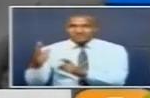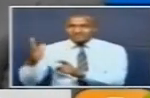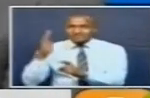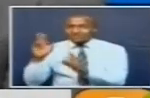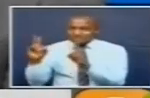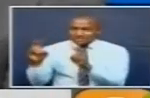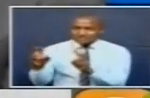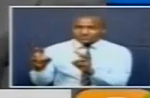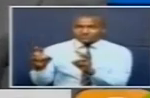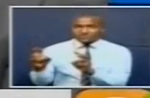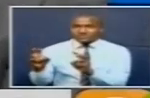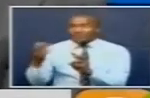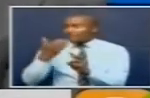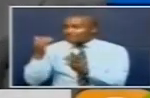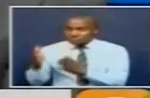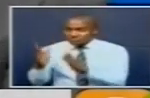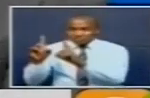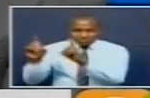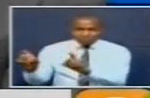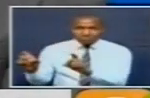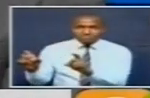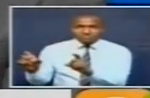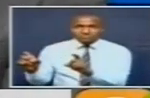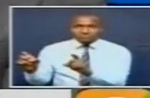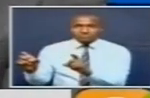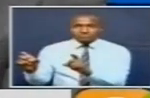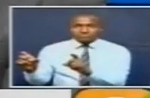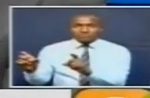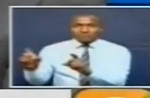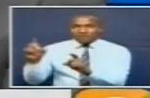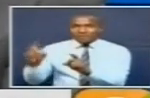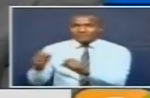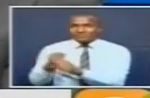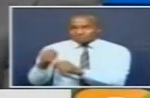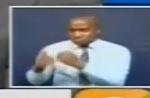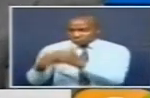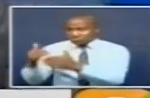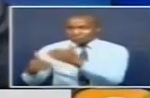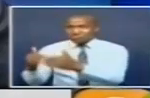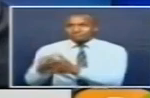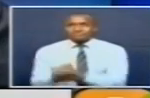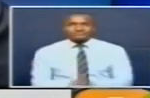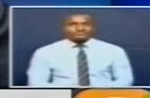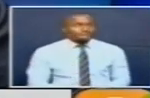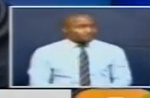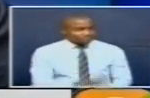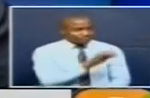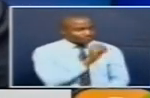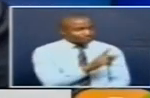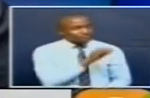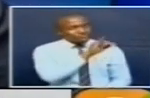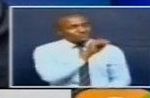issues. So the best way of testing is progress. We must do it progressively. Yeah. Okay. James Ogutu in Migori